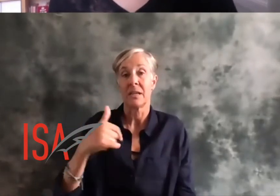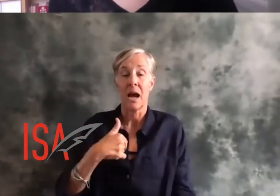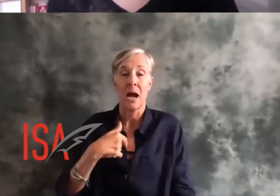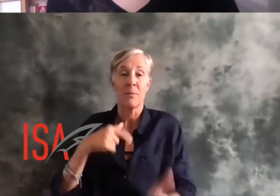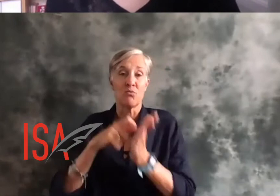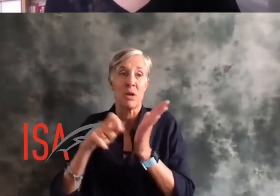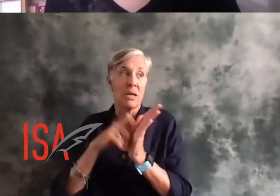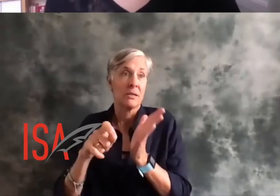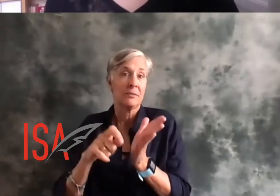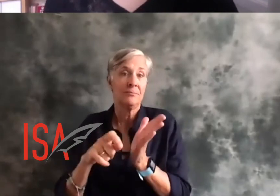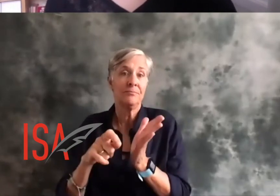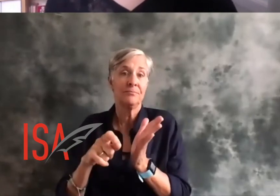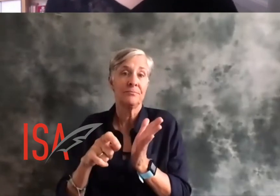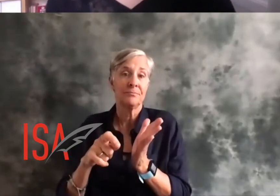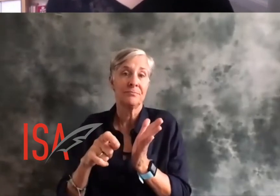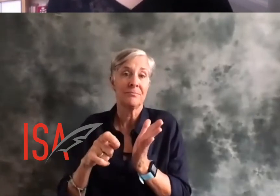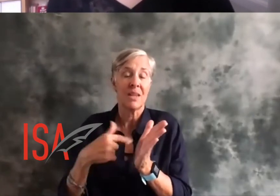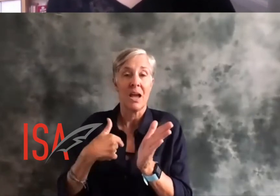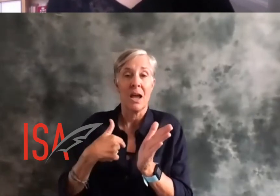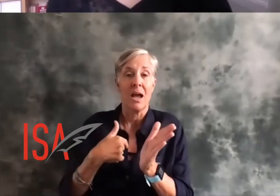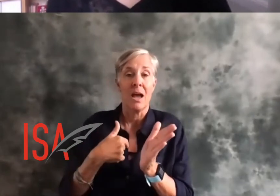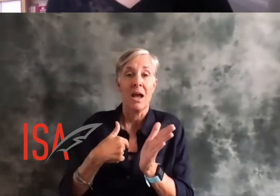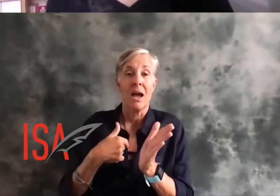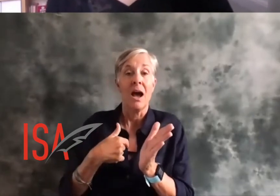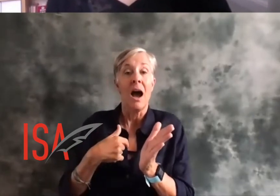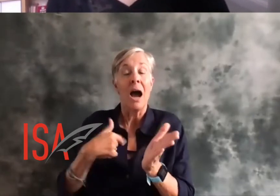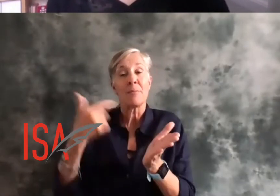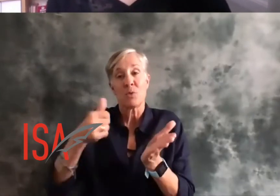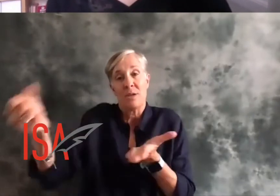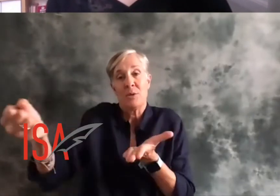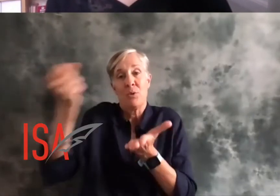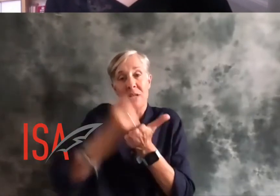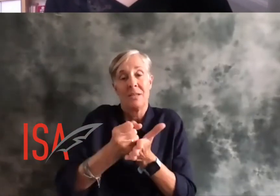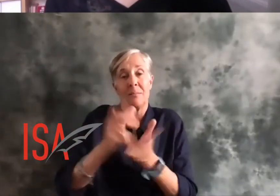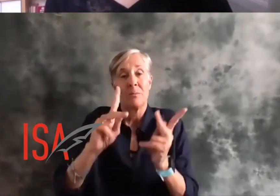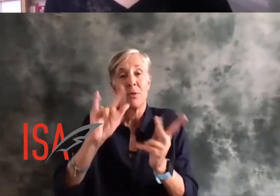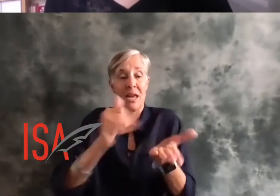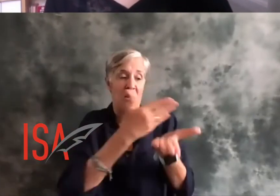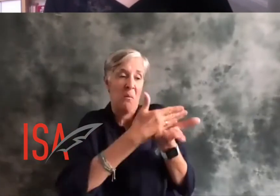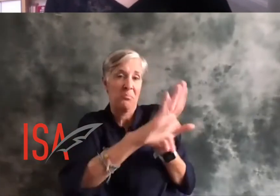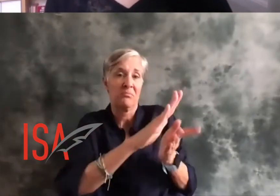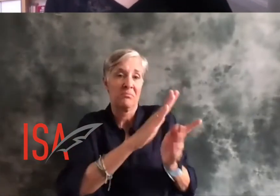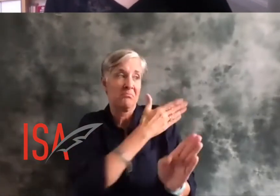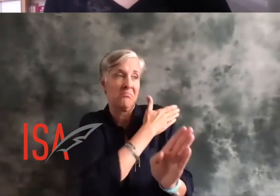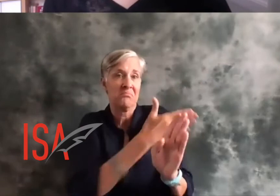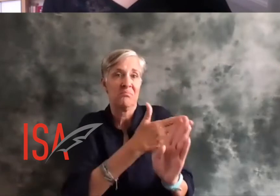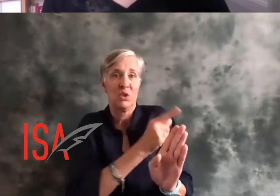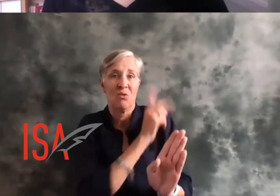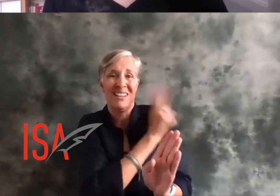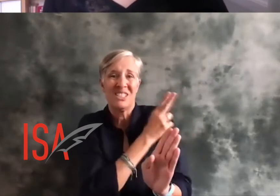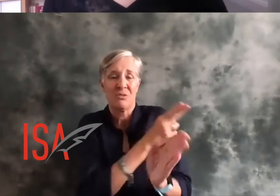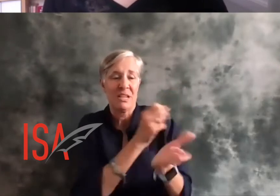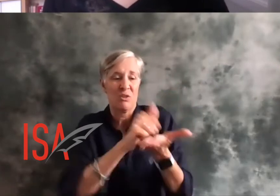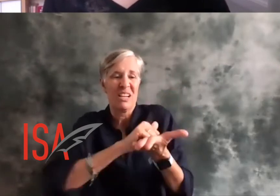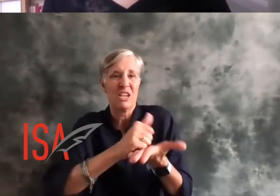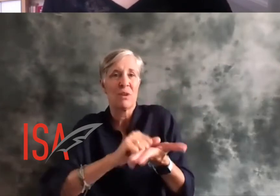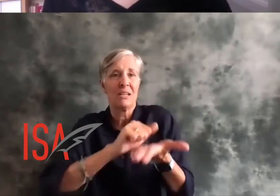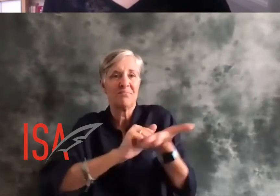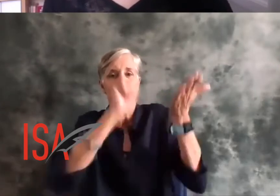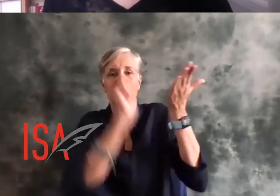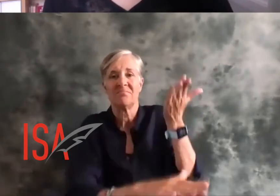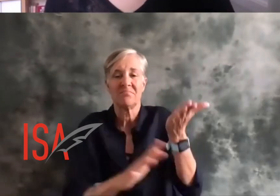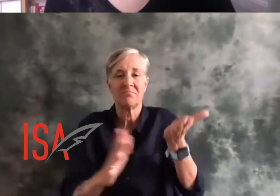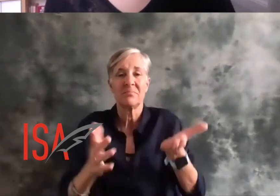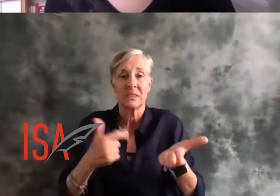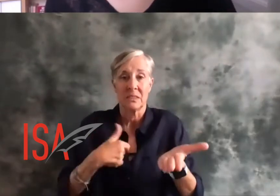like I said, I bring back people that have been erased or marginalized from history. So traditionally what I'll do is I actually put in